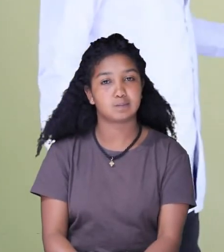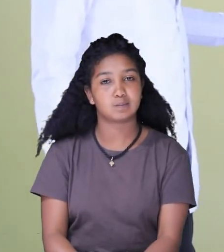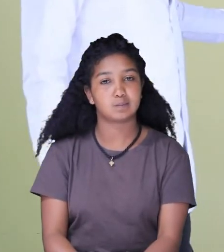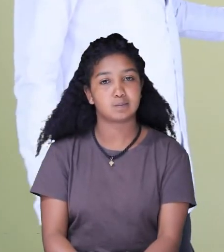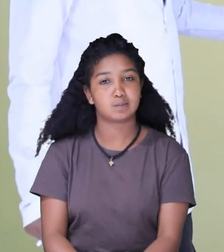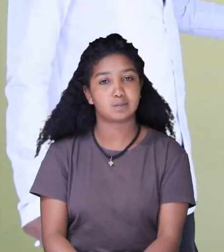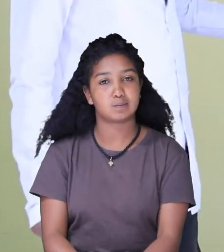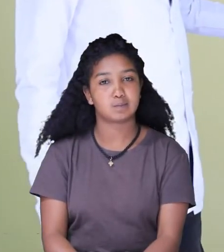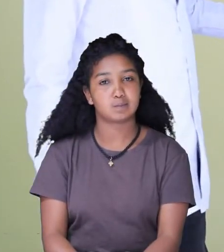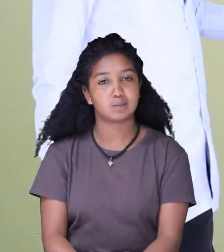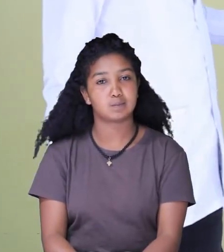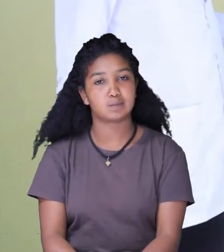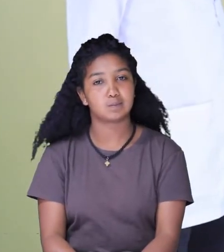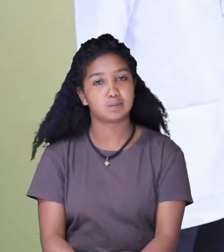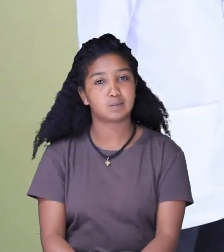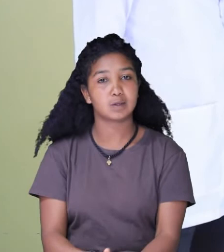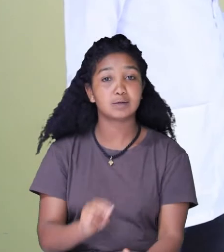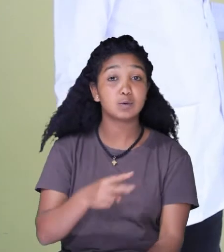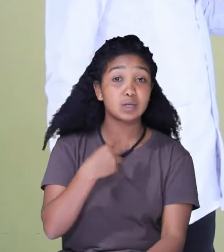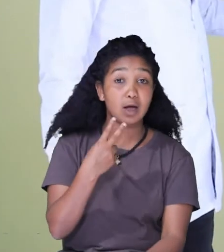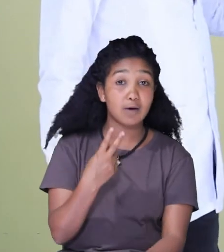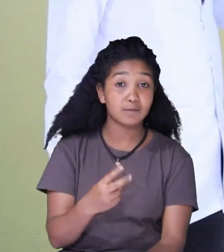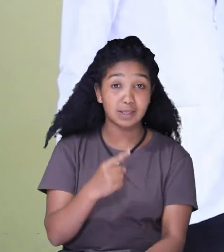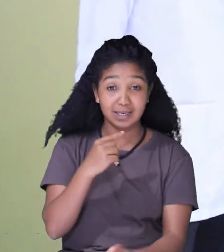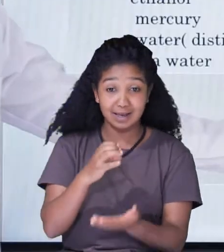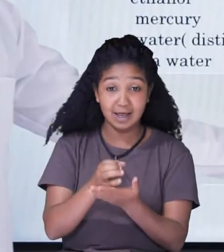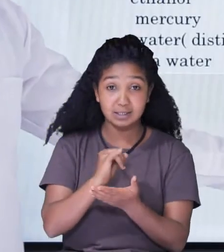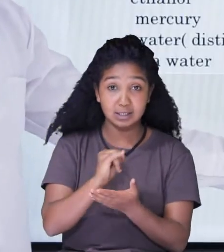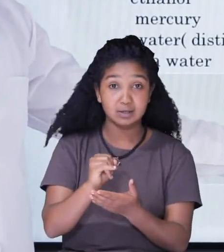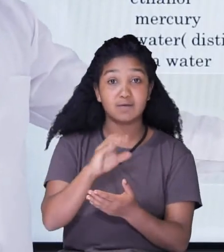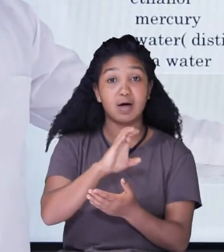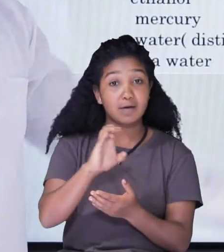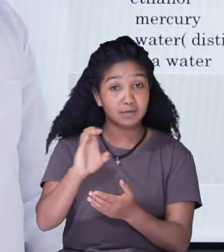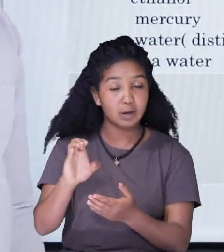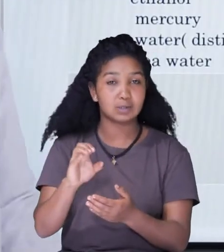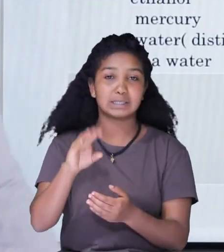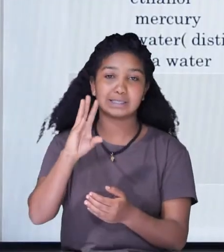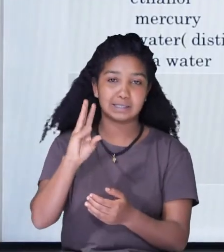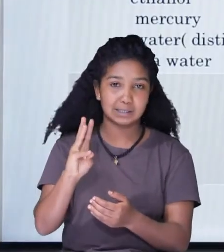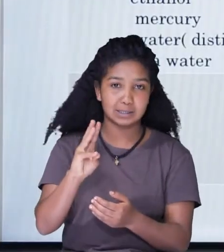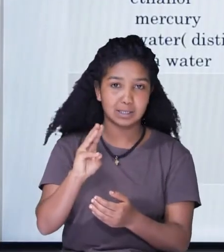4,998 meters per second, and the speed of sound in glass is